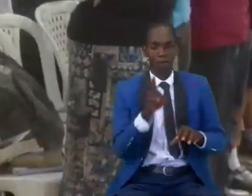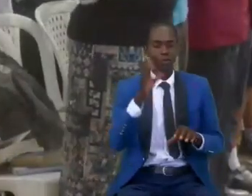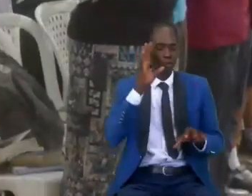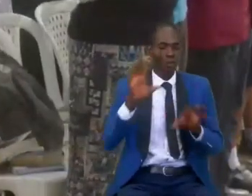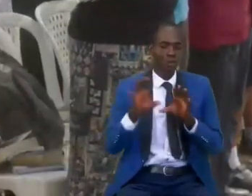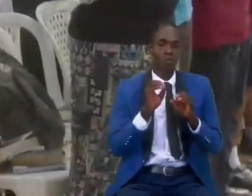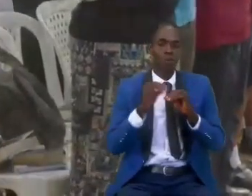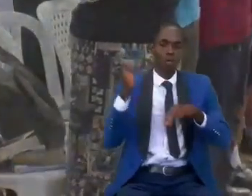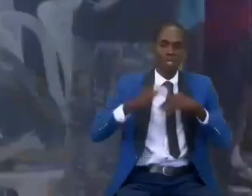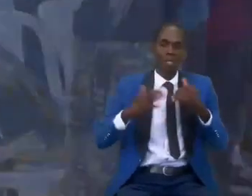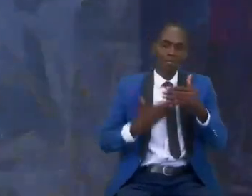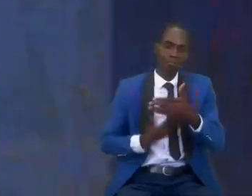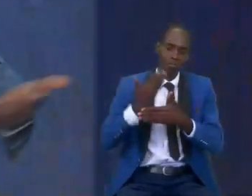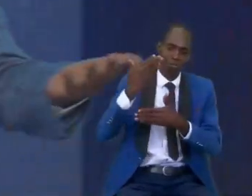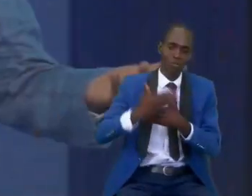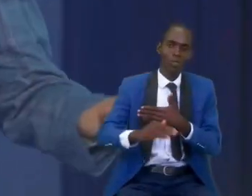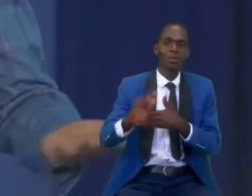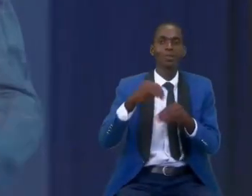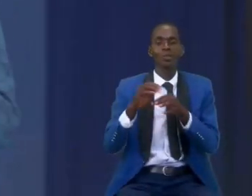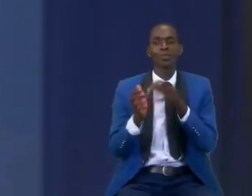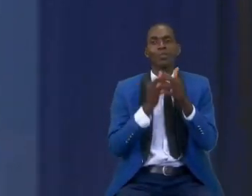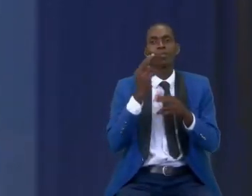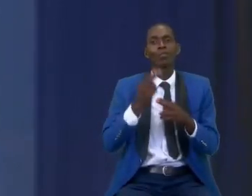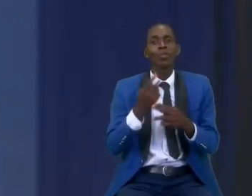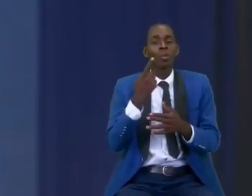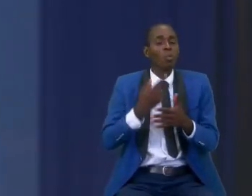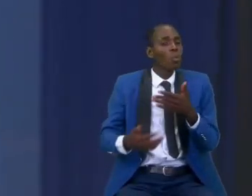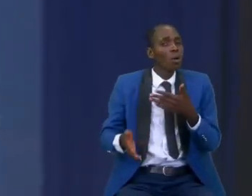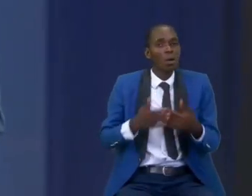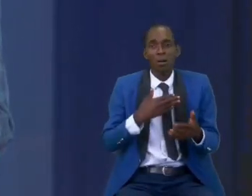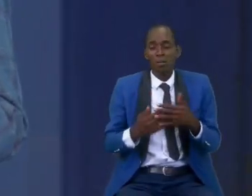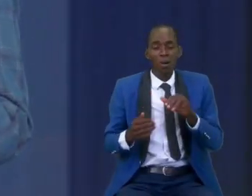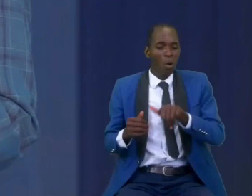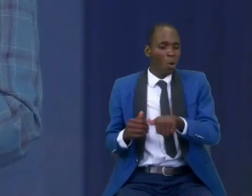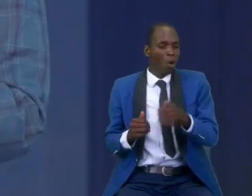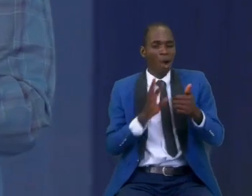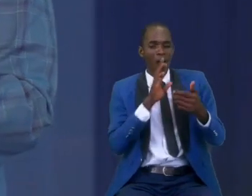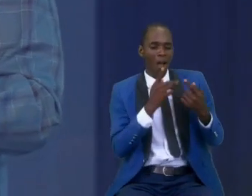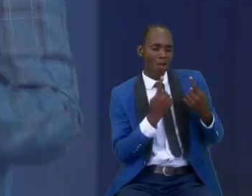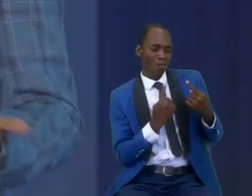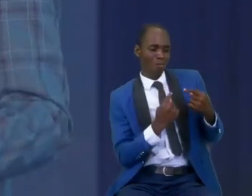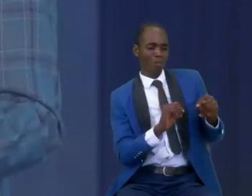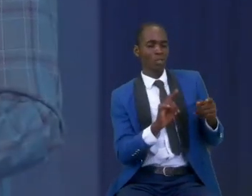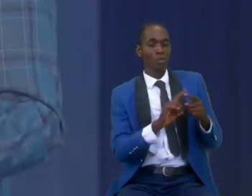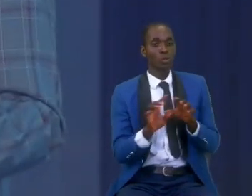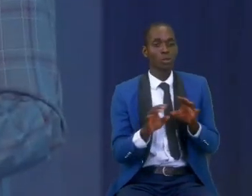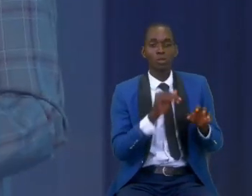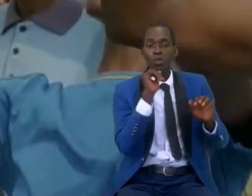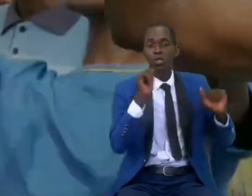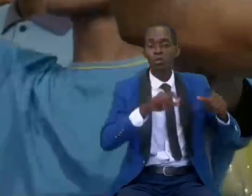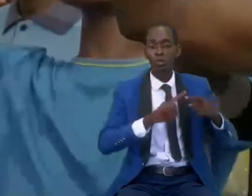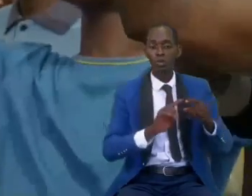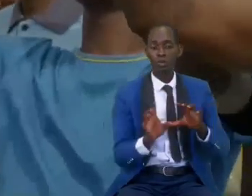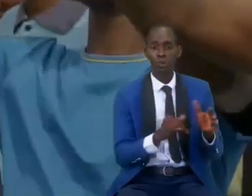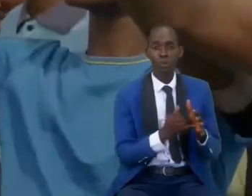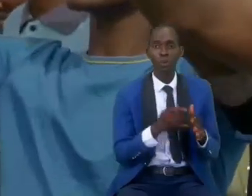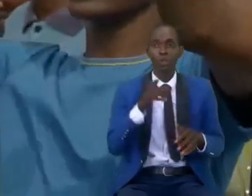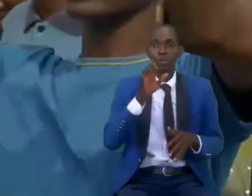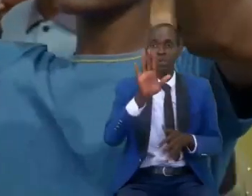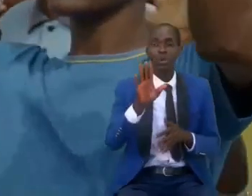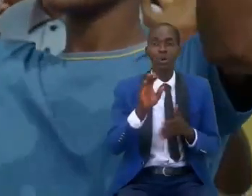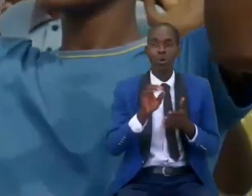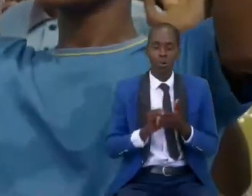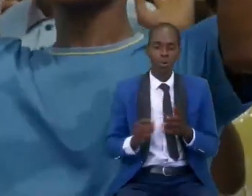have tried to do and they have not been able to do, your day has come. It